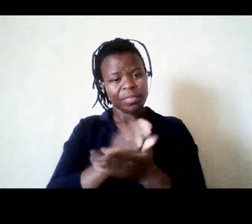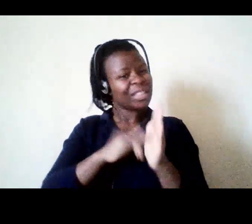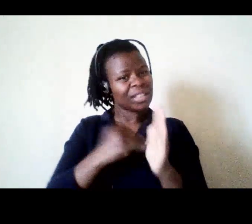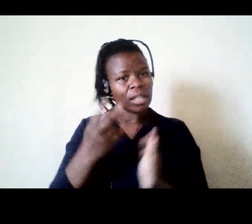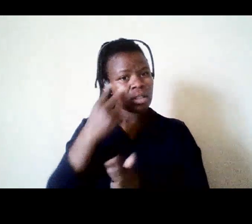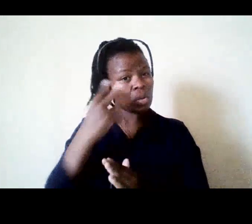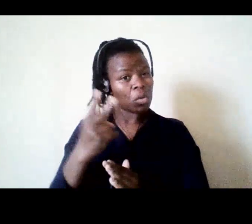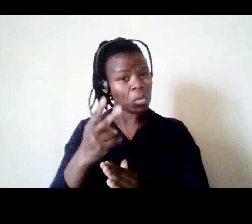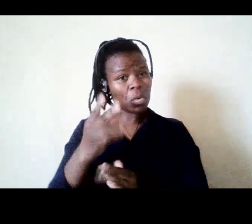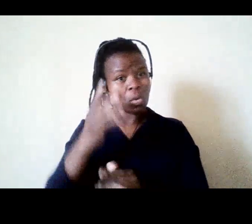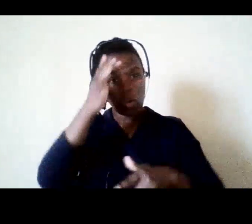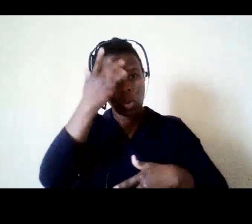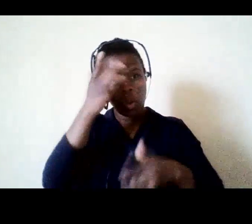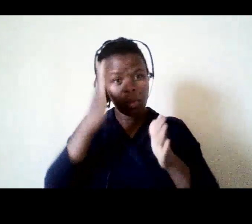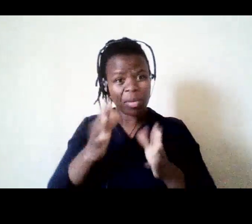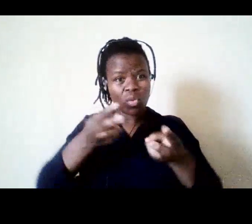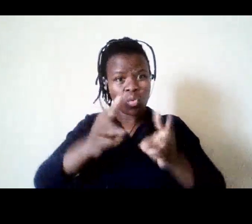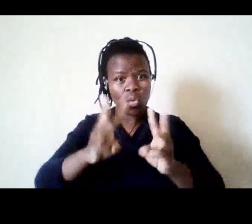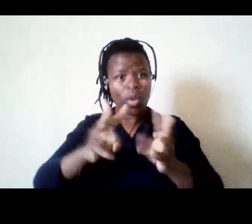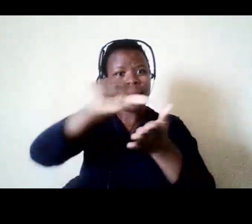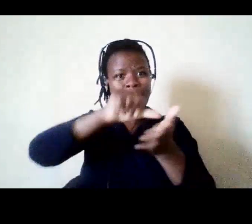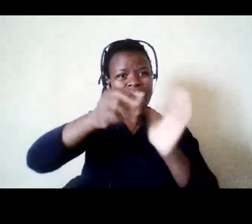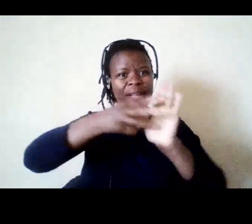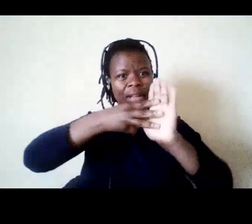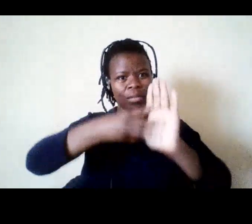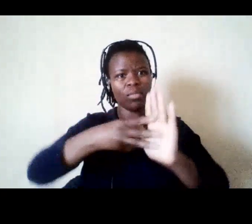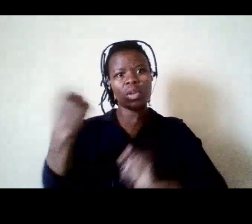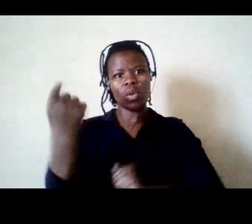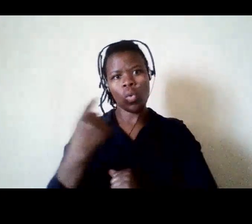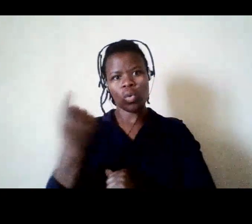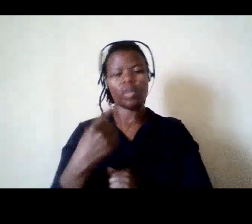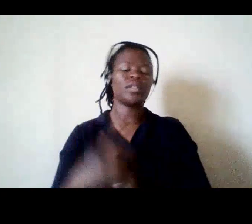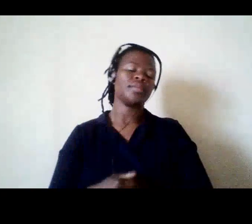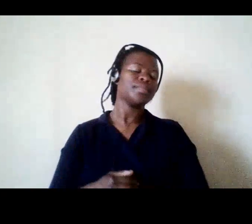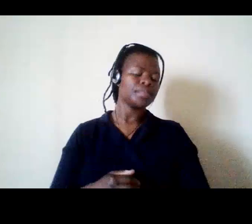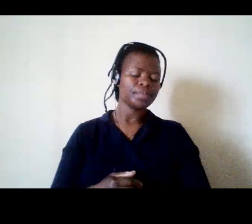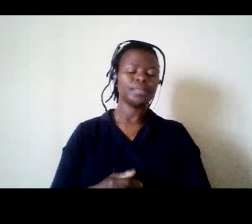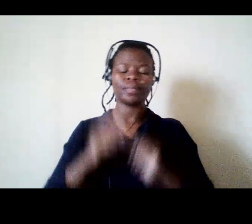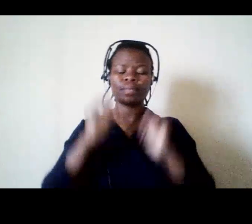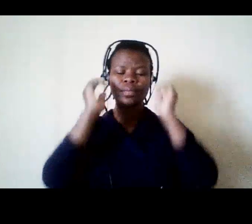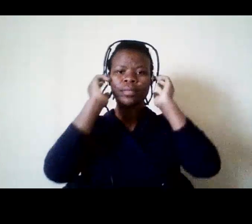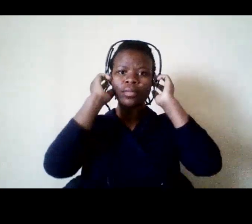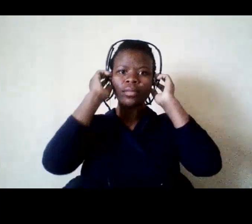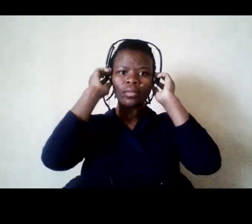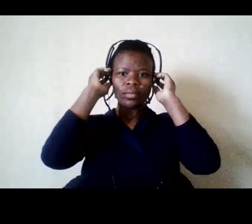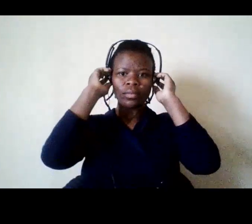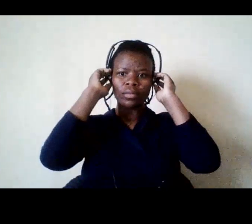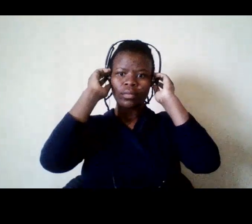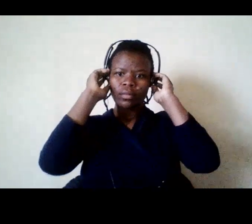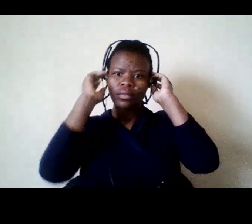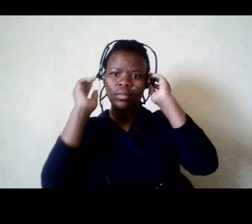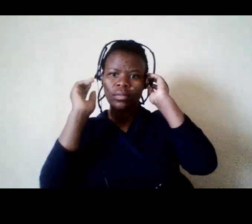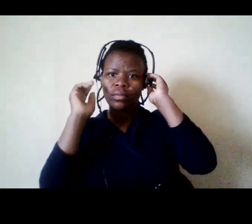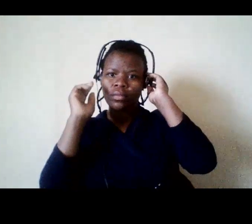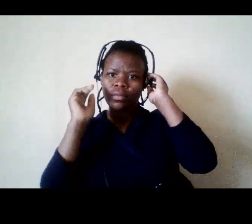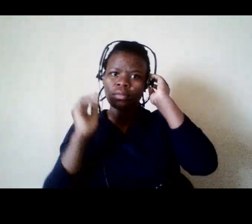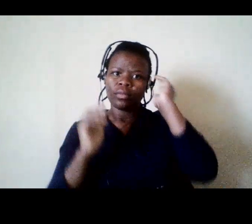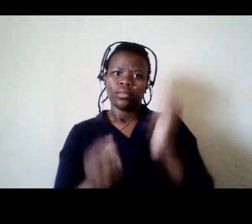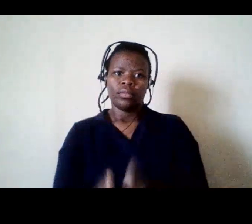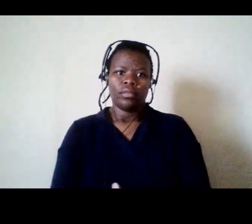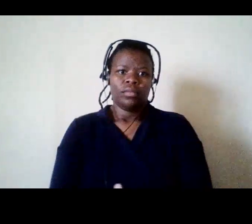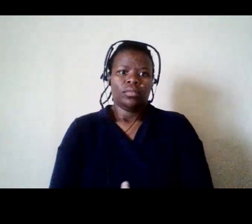lens only. Yeah. Well, if It it's not, thanks, Afikile.